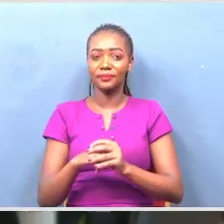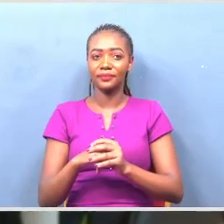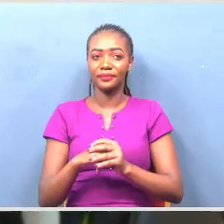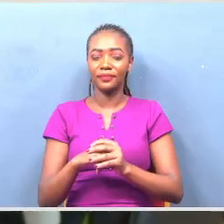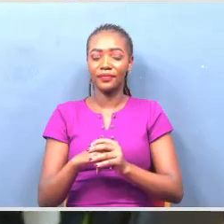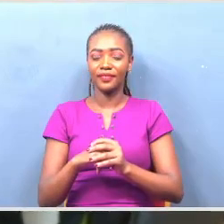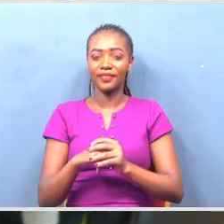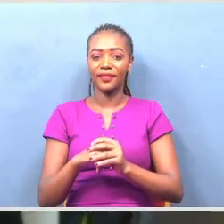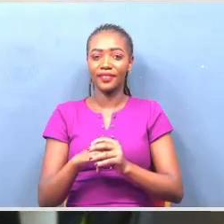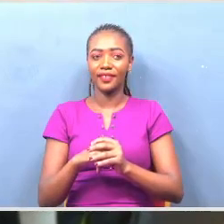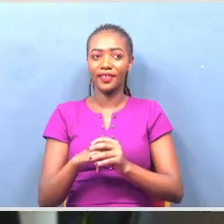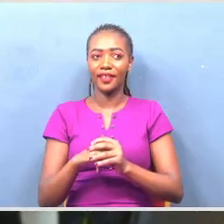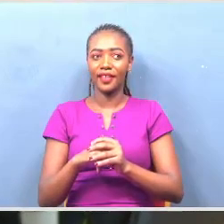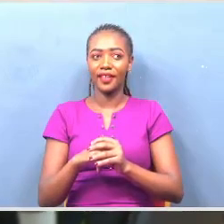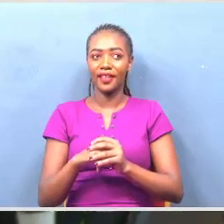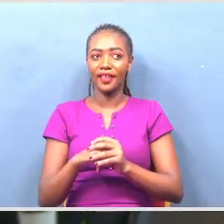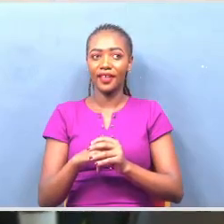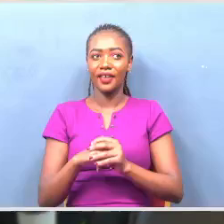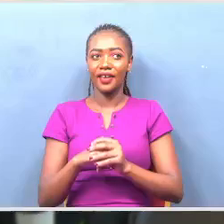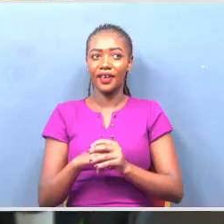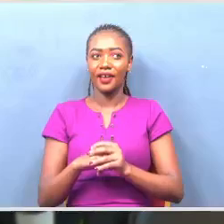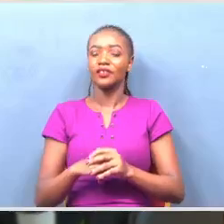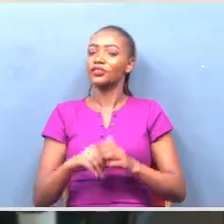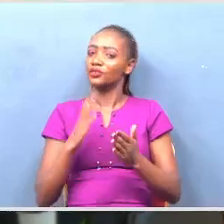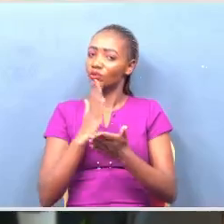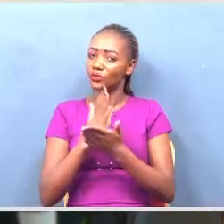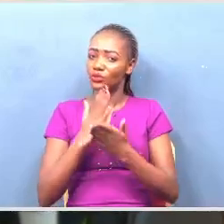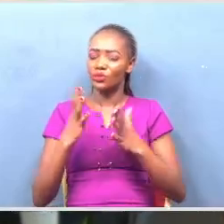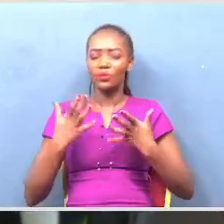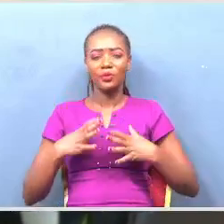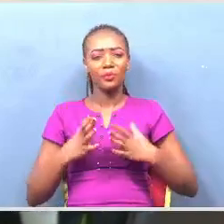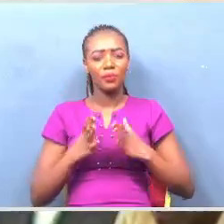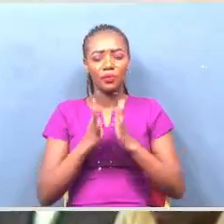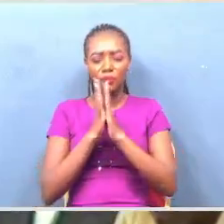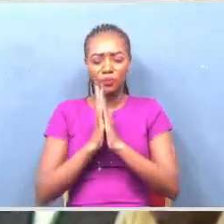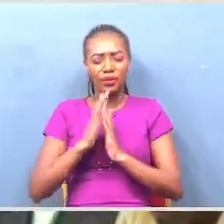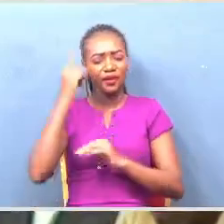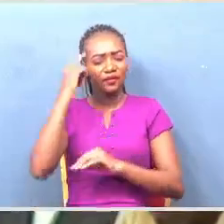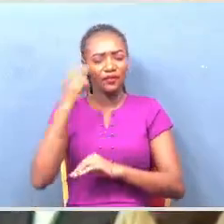that I have been prayed into victory.